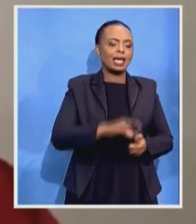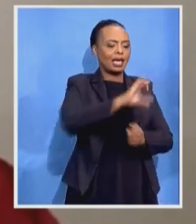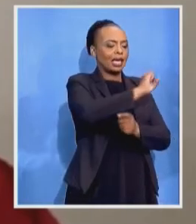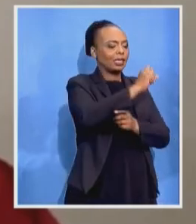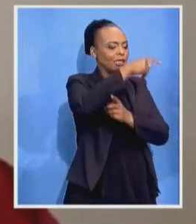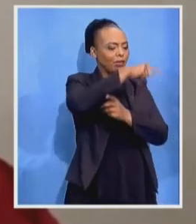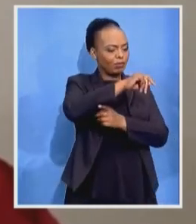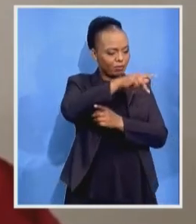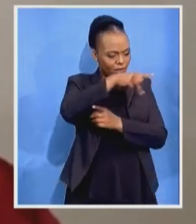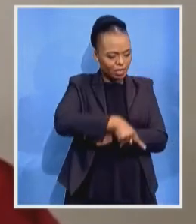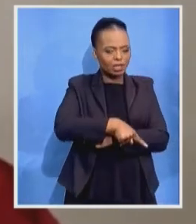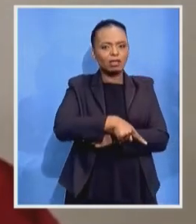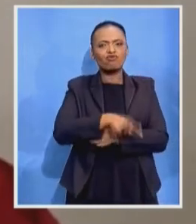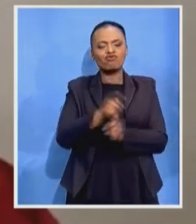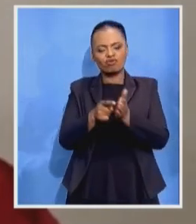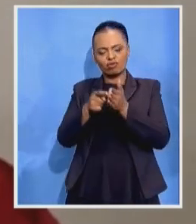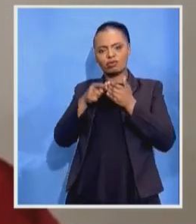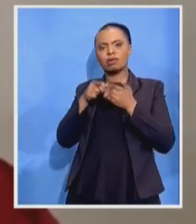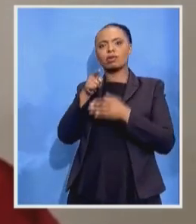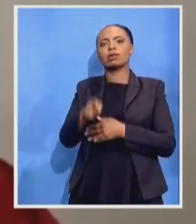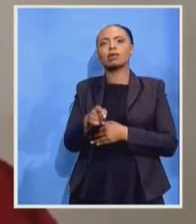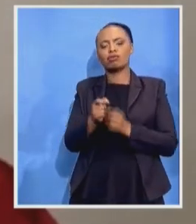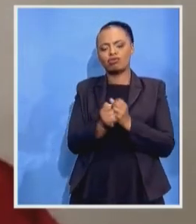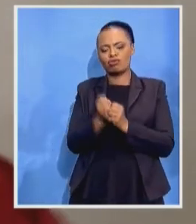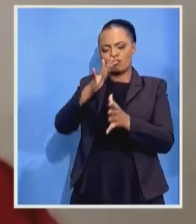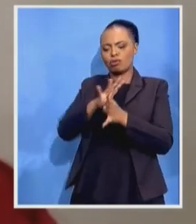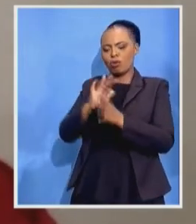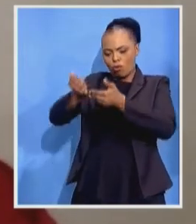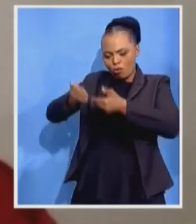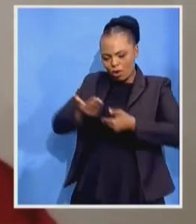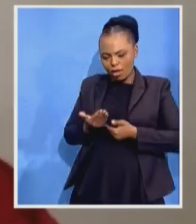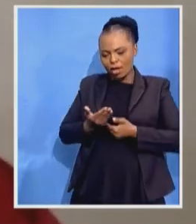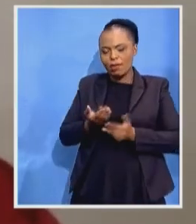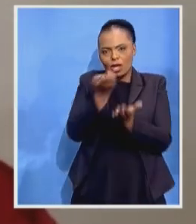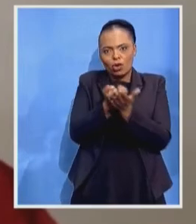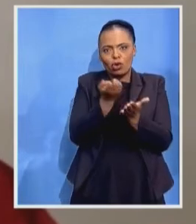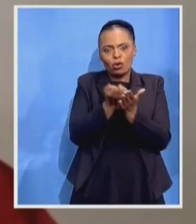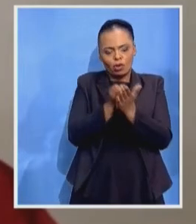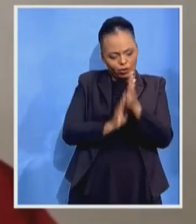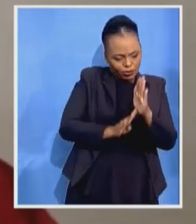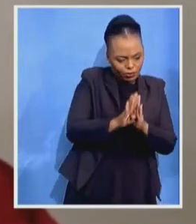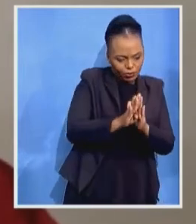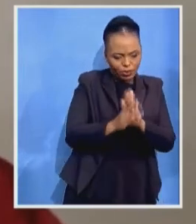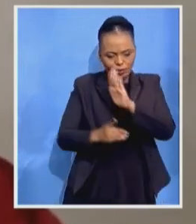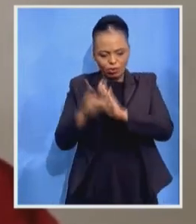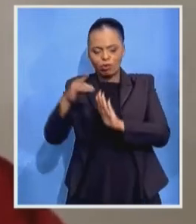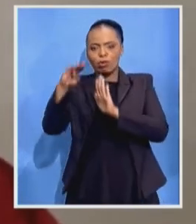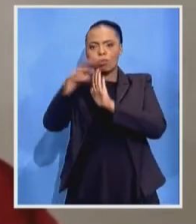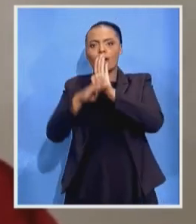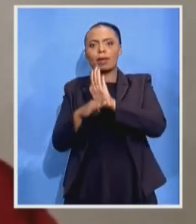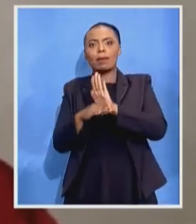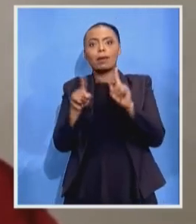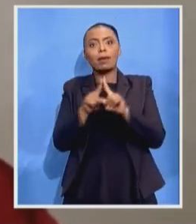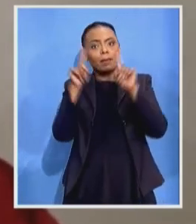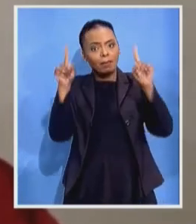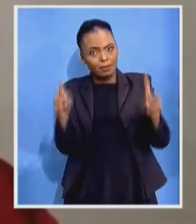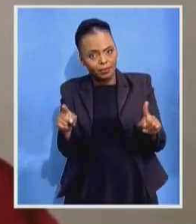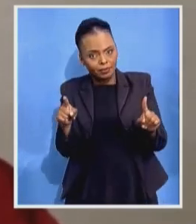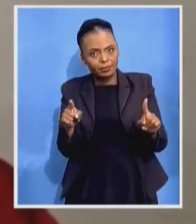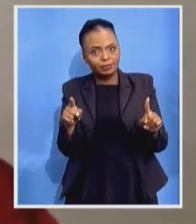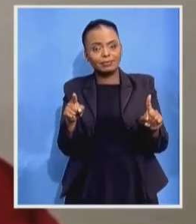spending in the economic reconstruction and recovery program. However, reliance on